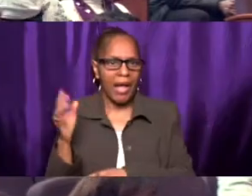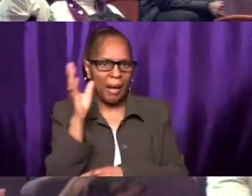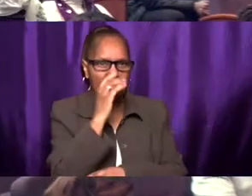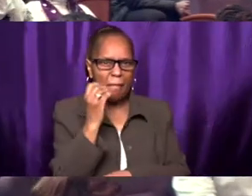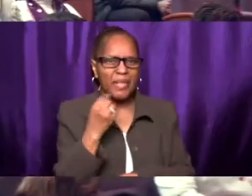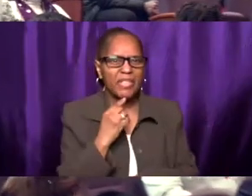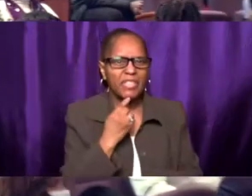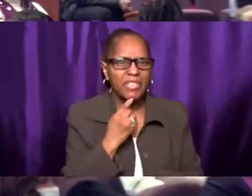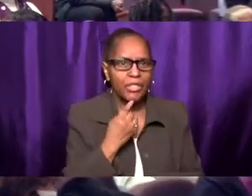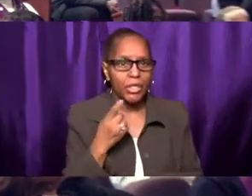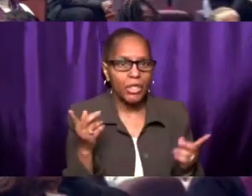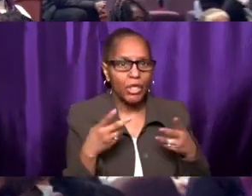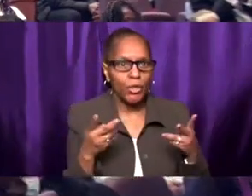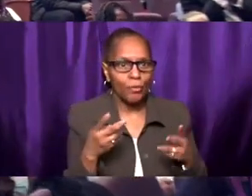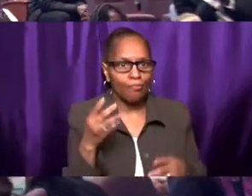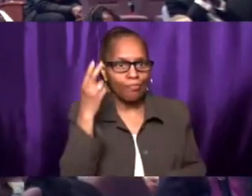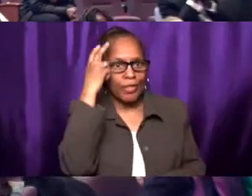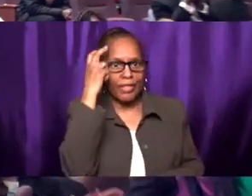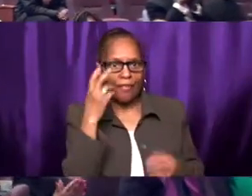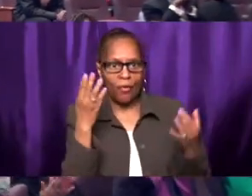it, you.